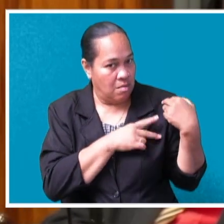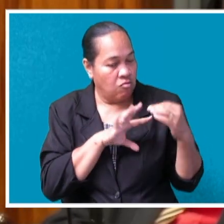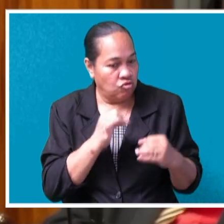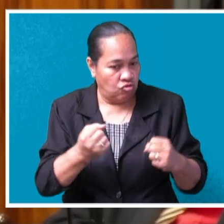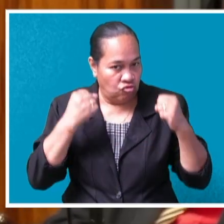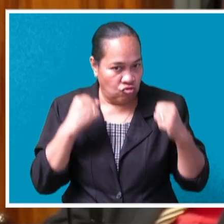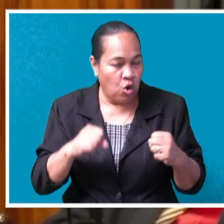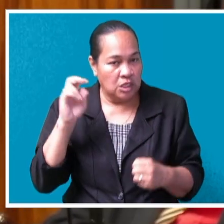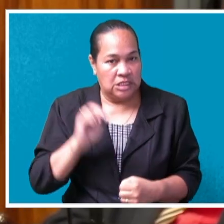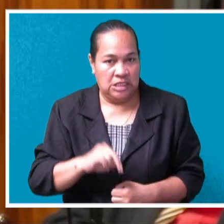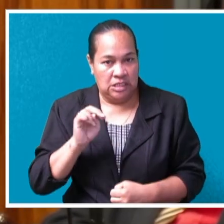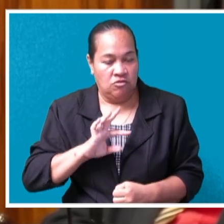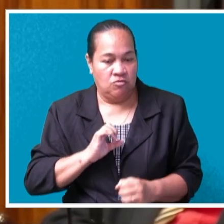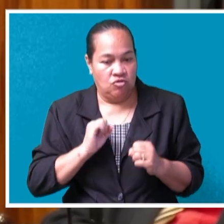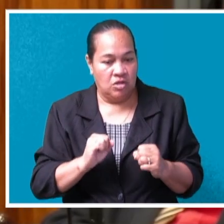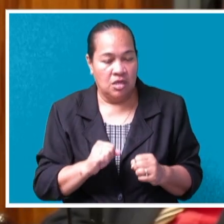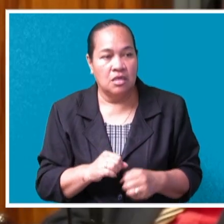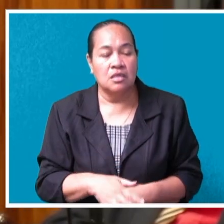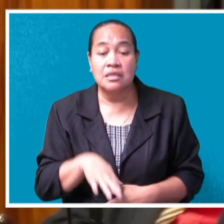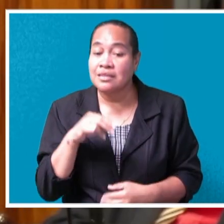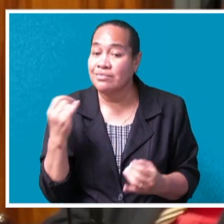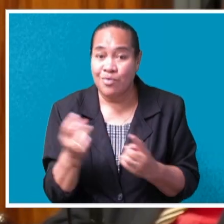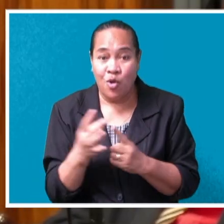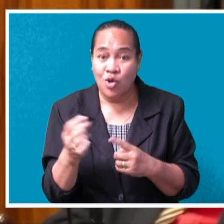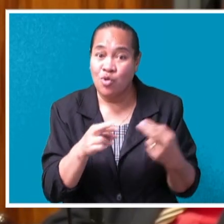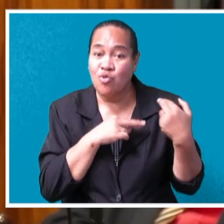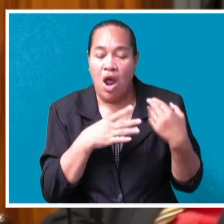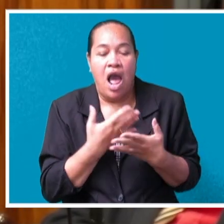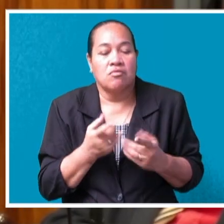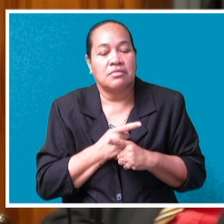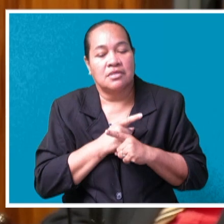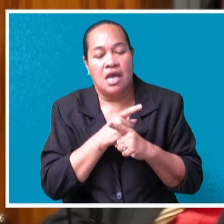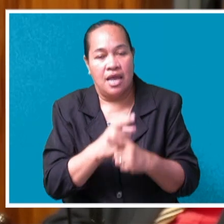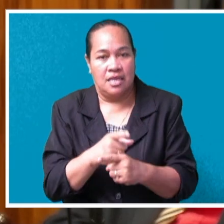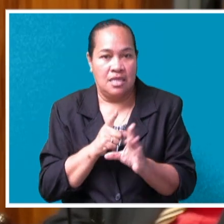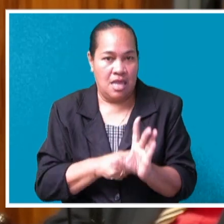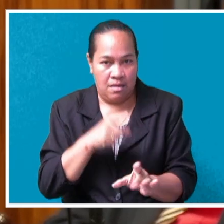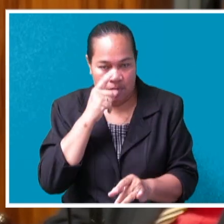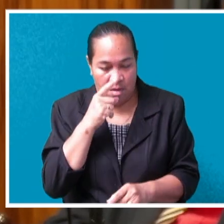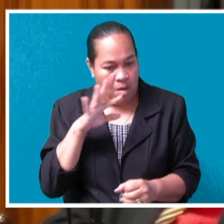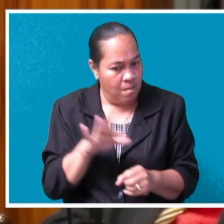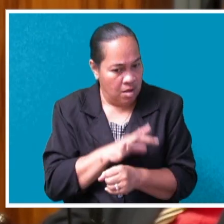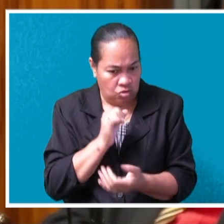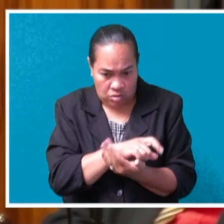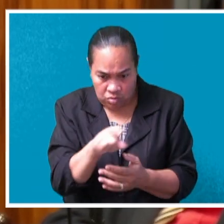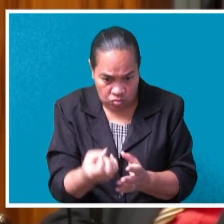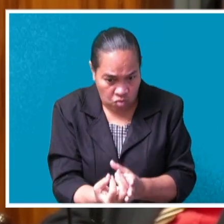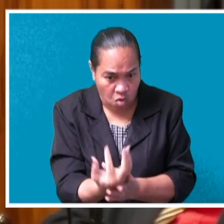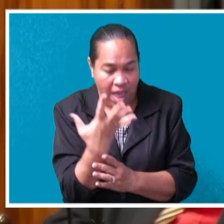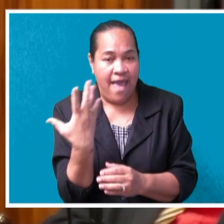Families and parents play an essential role in guiding young people and ensuring that they grow up with the